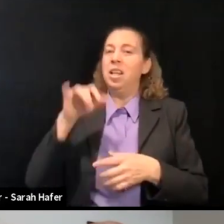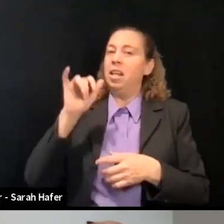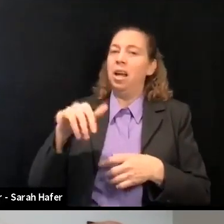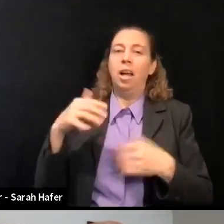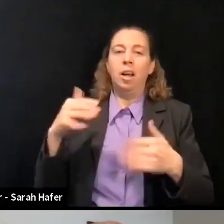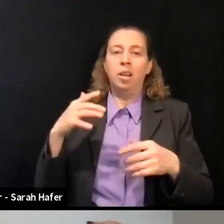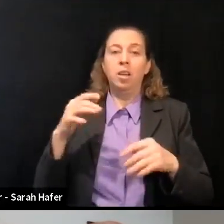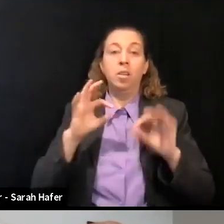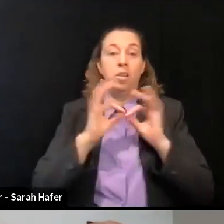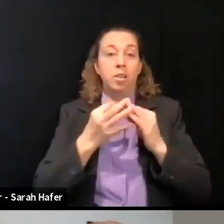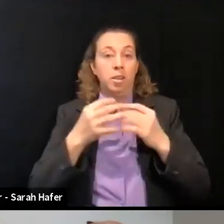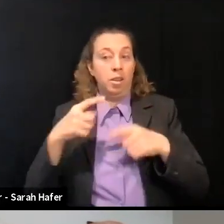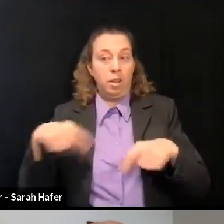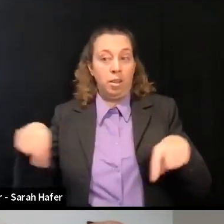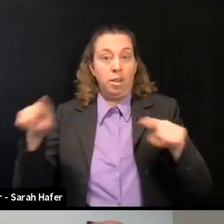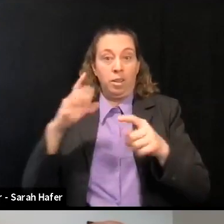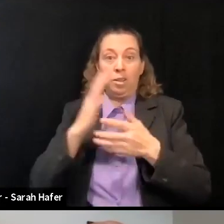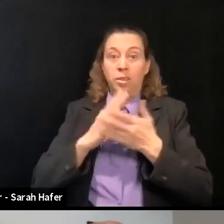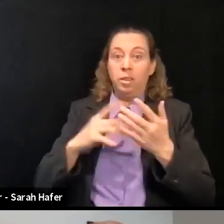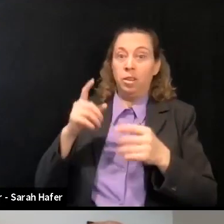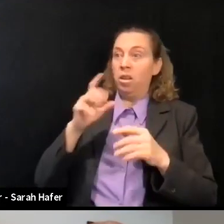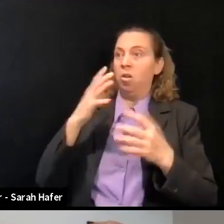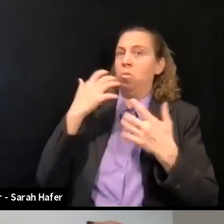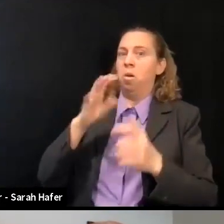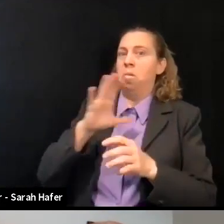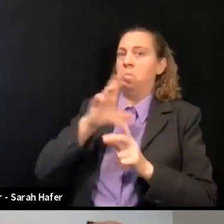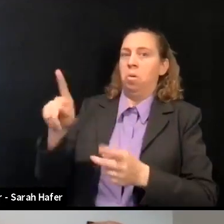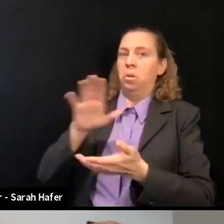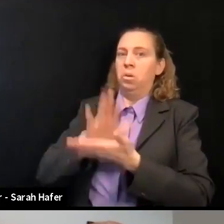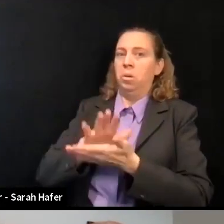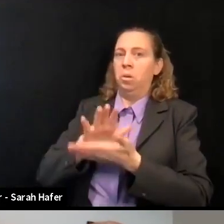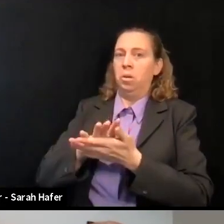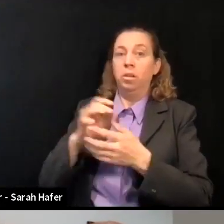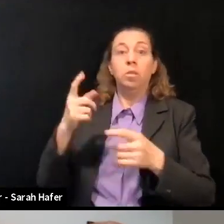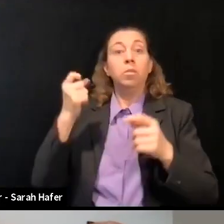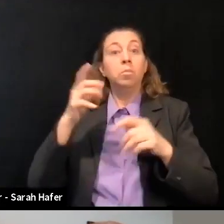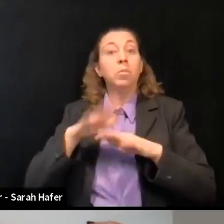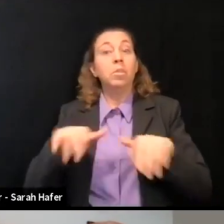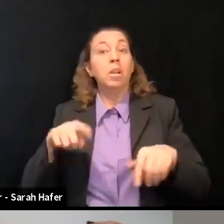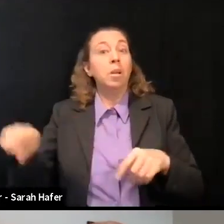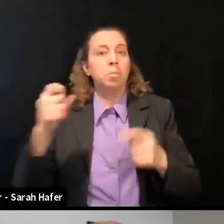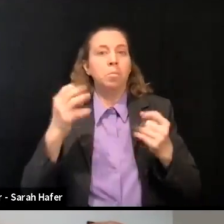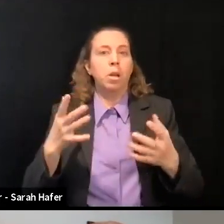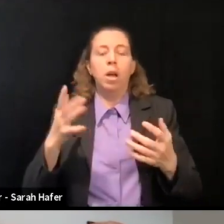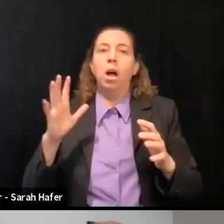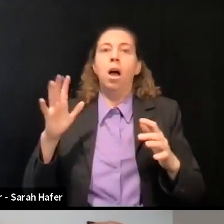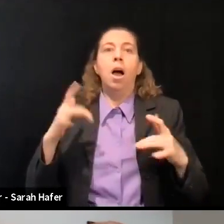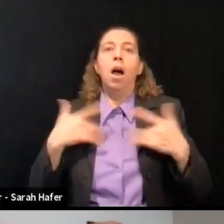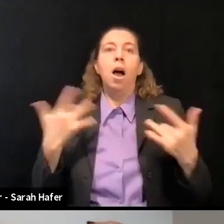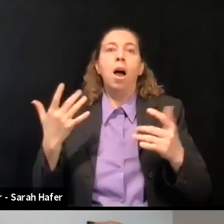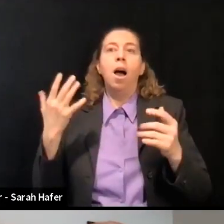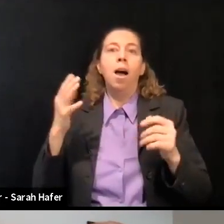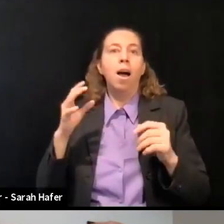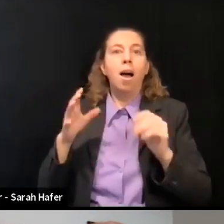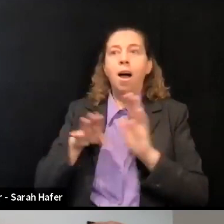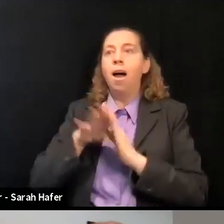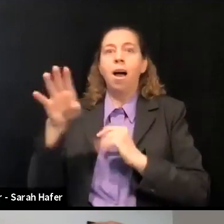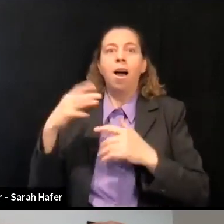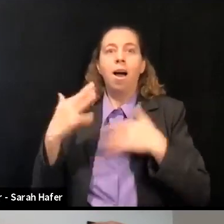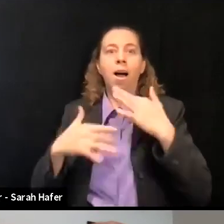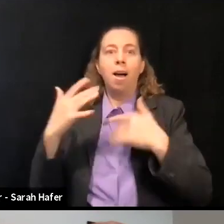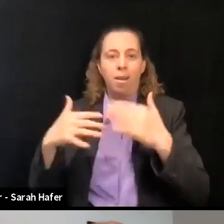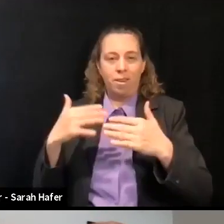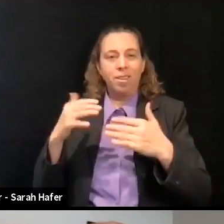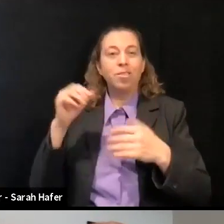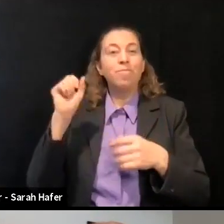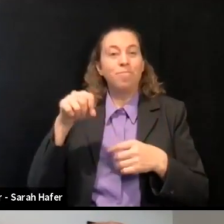are going to stay home. Many children are thriving right now in ways that they weren't because they're not having to deal with bullying at